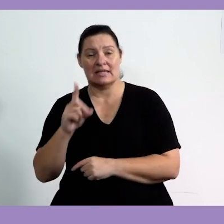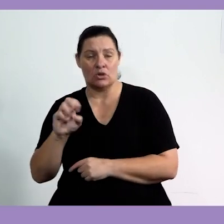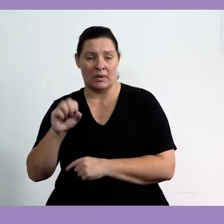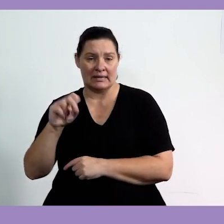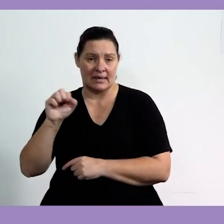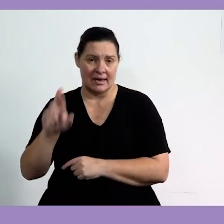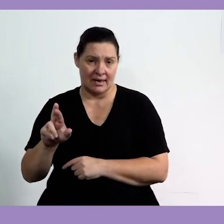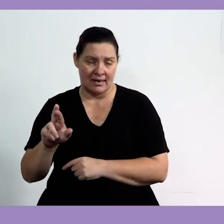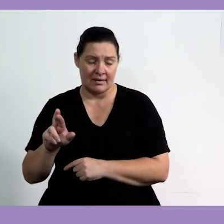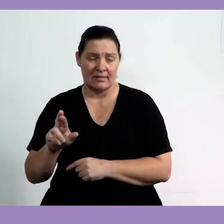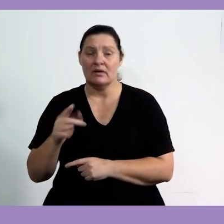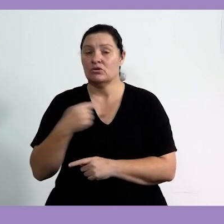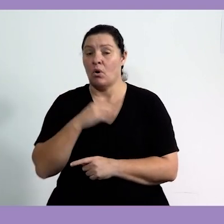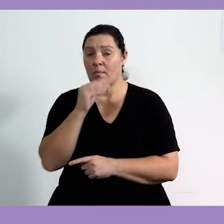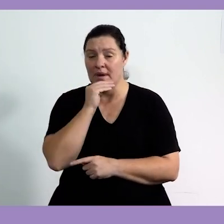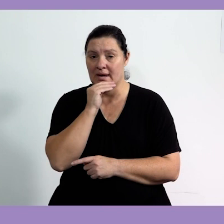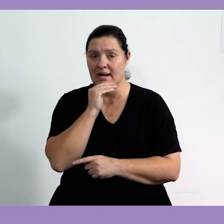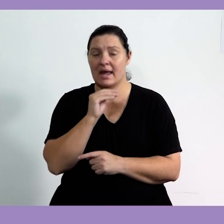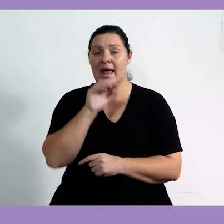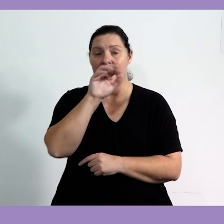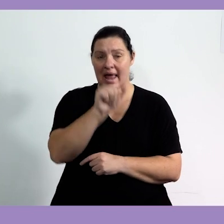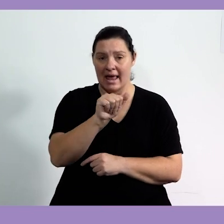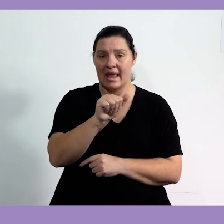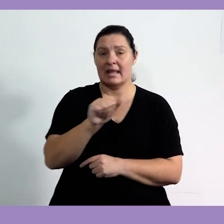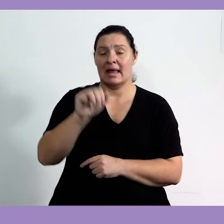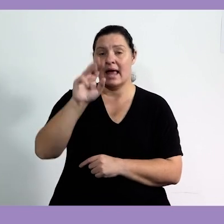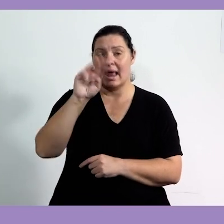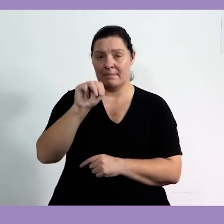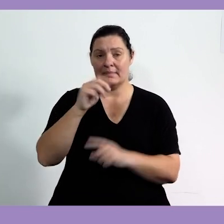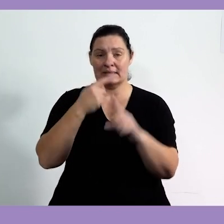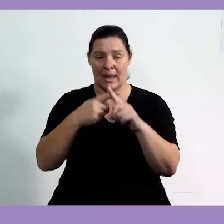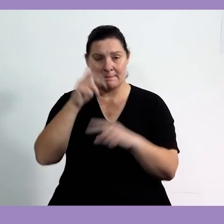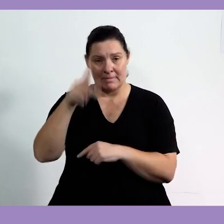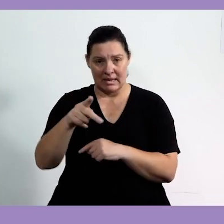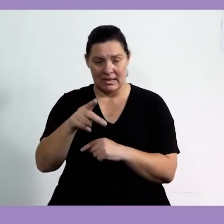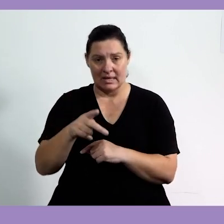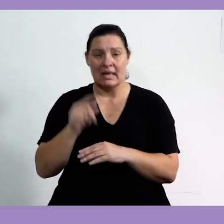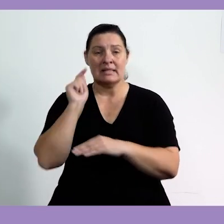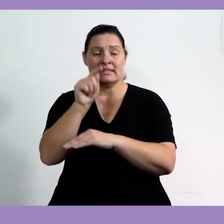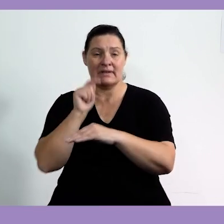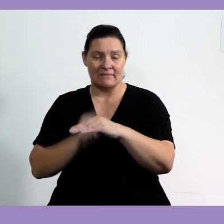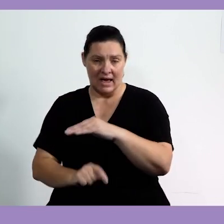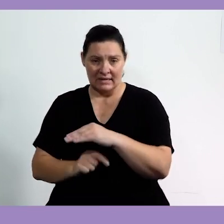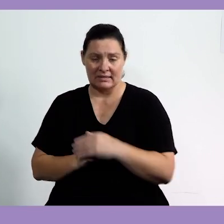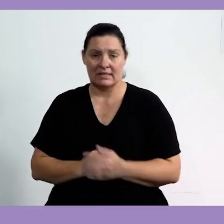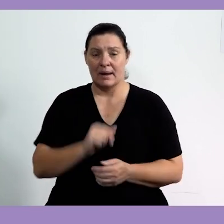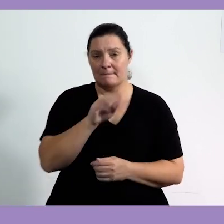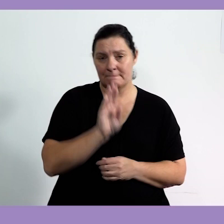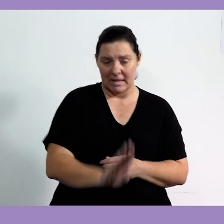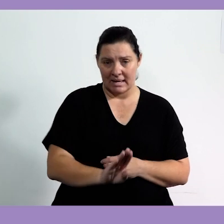denominator. So this means that it will be a to the exponent m multiplied by p divided